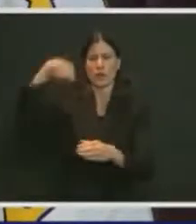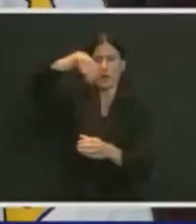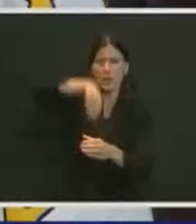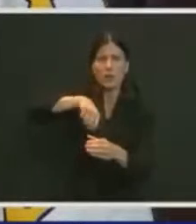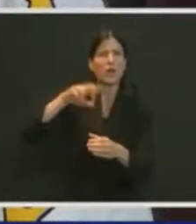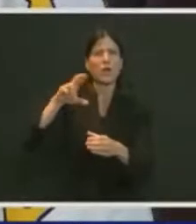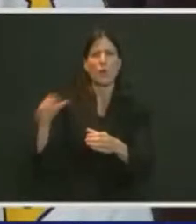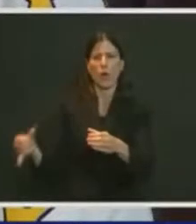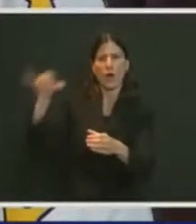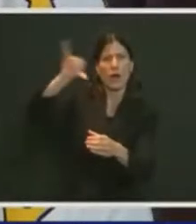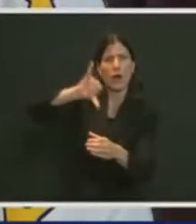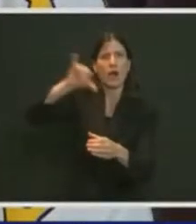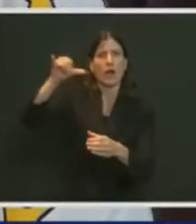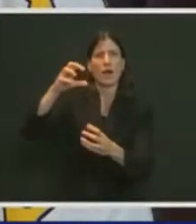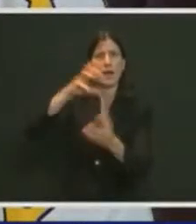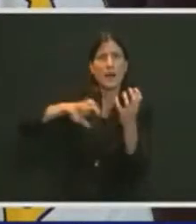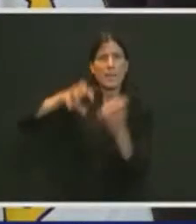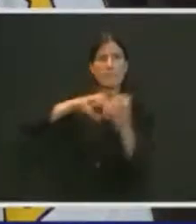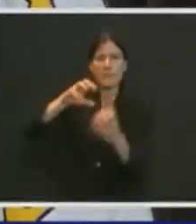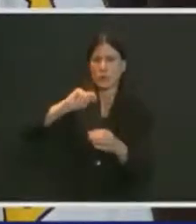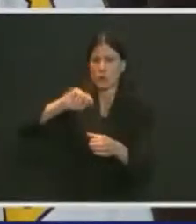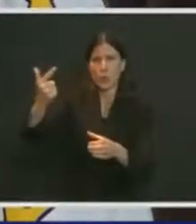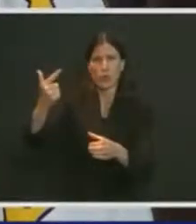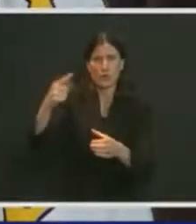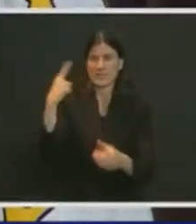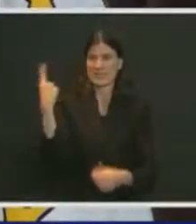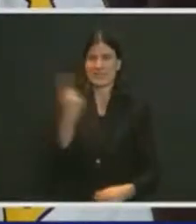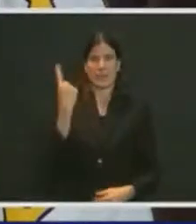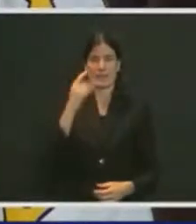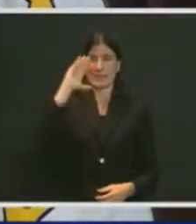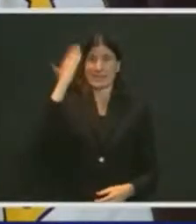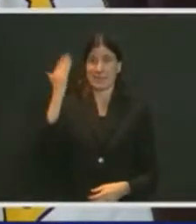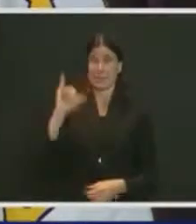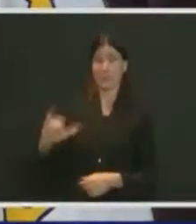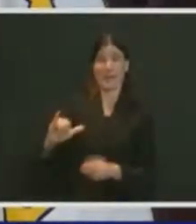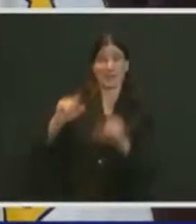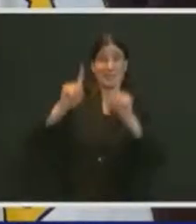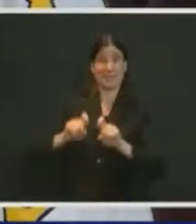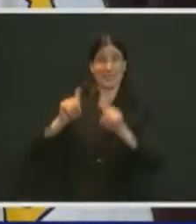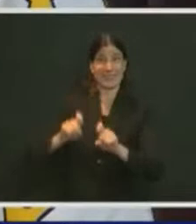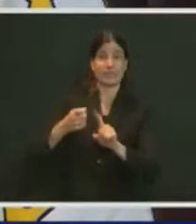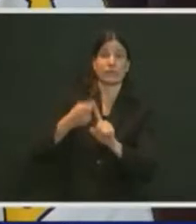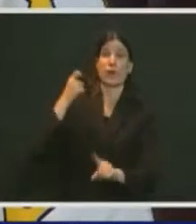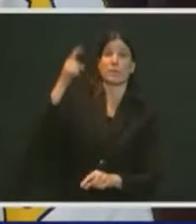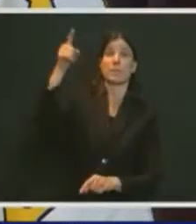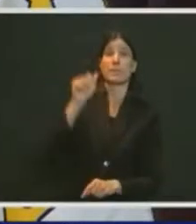material used to transport the specimen safely and effectively.